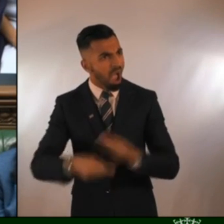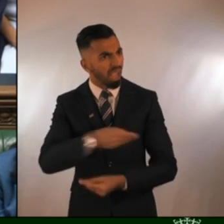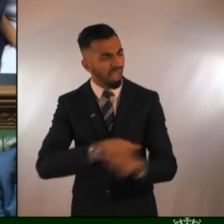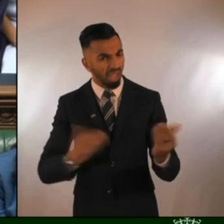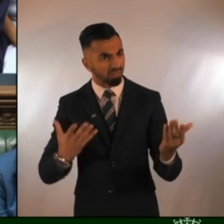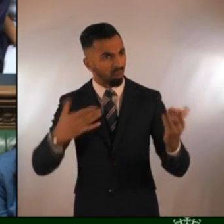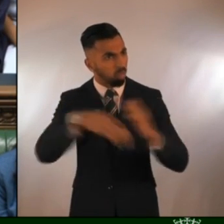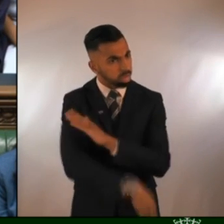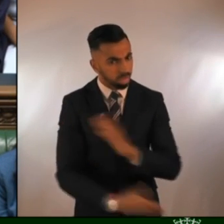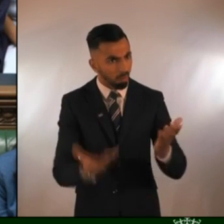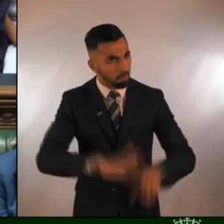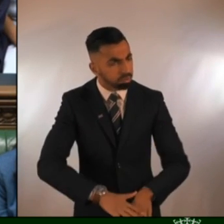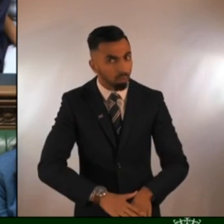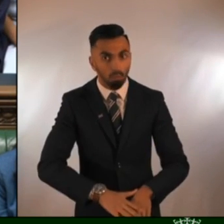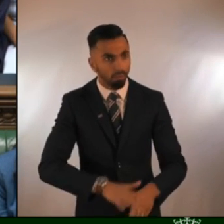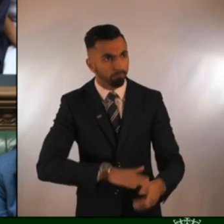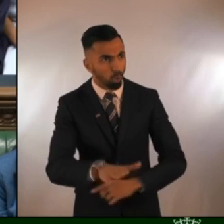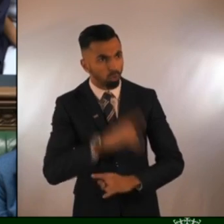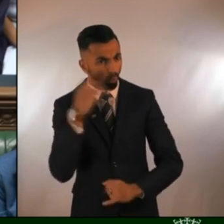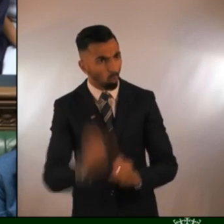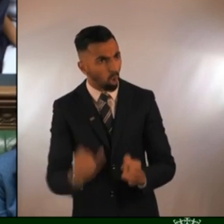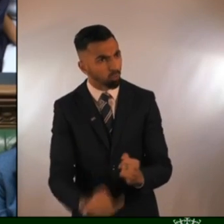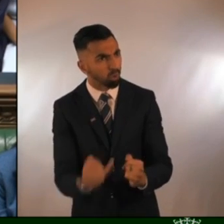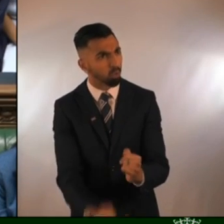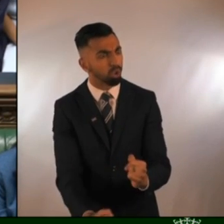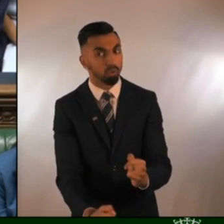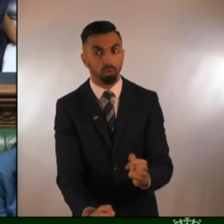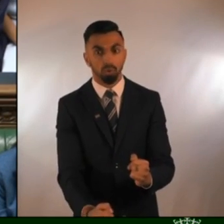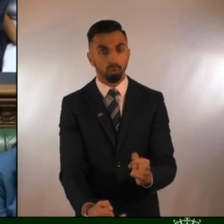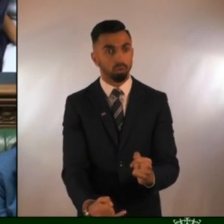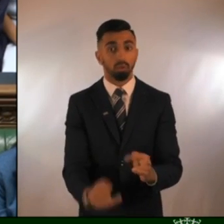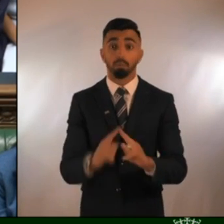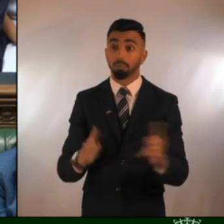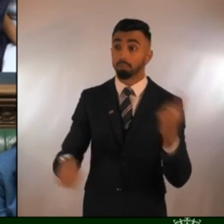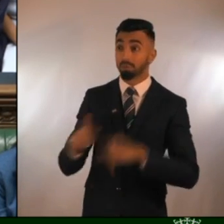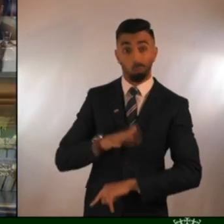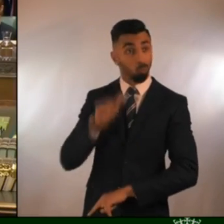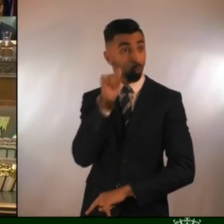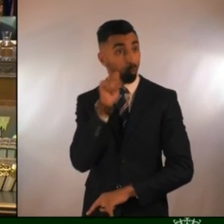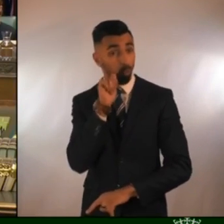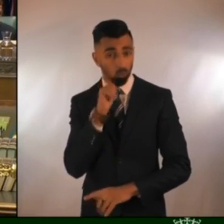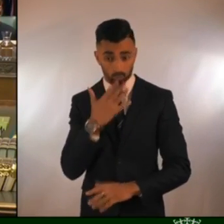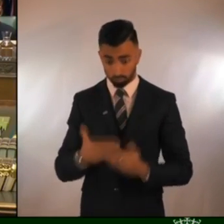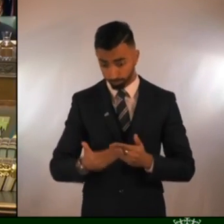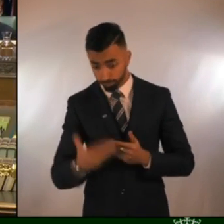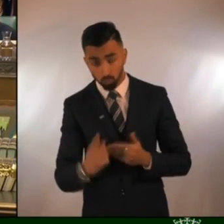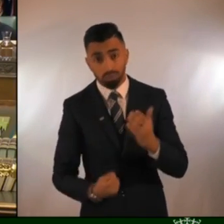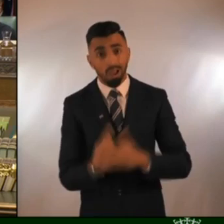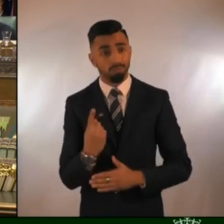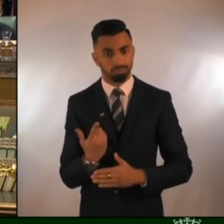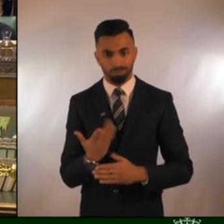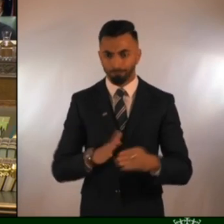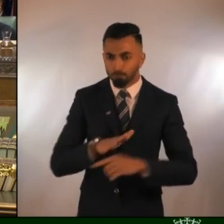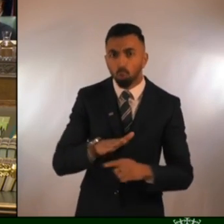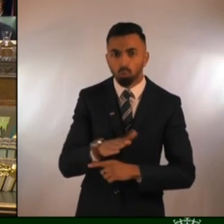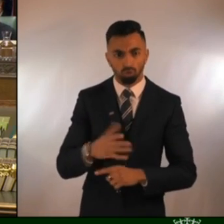coming. People want to know what is happening and what can be done to fix it. What